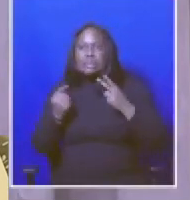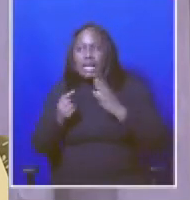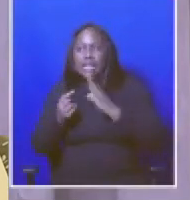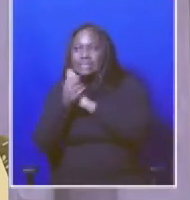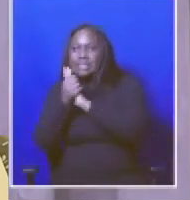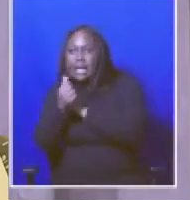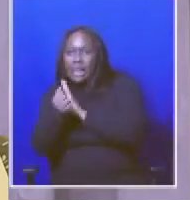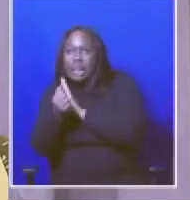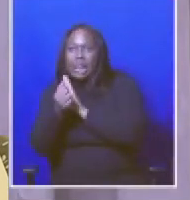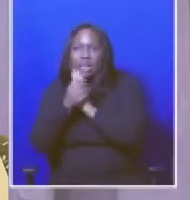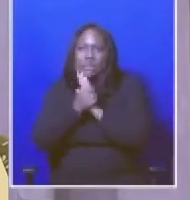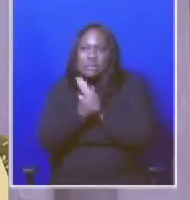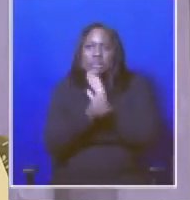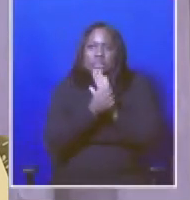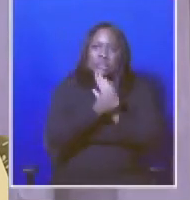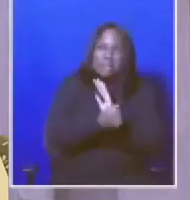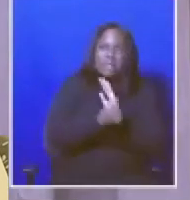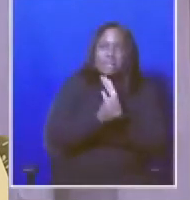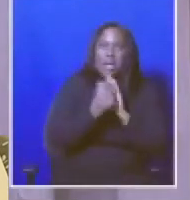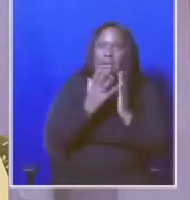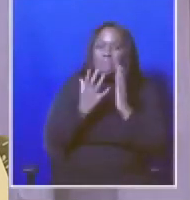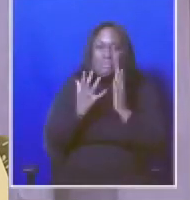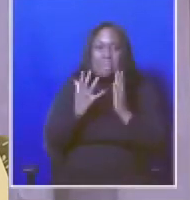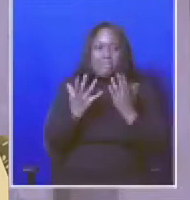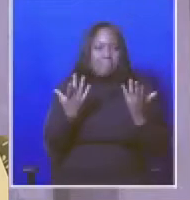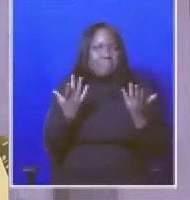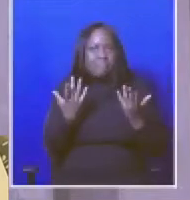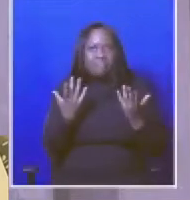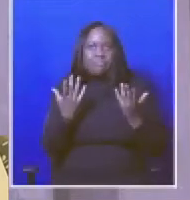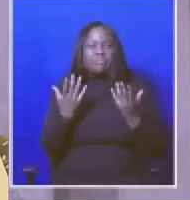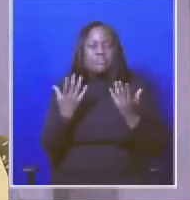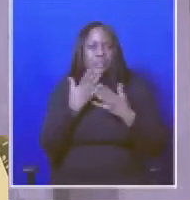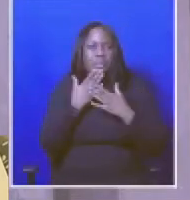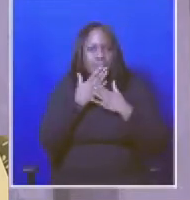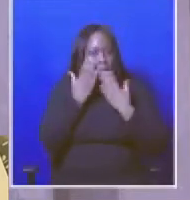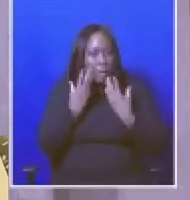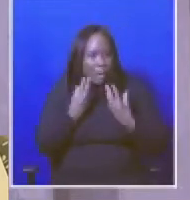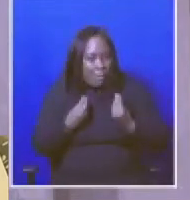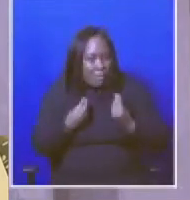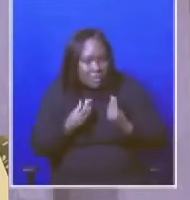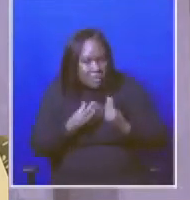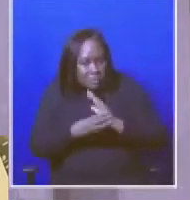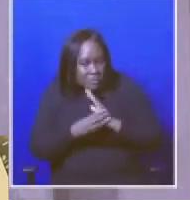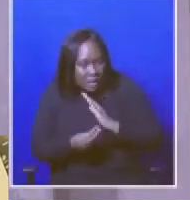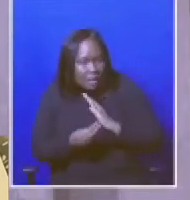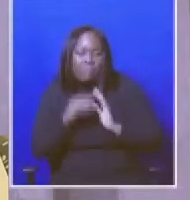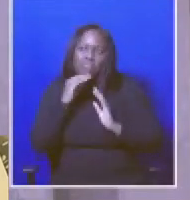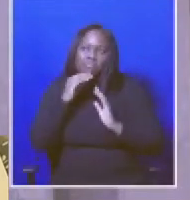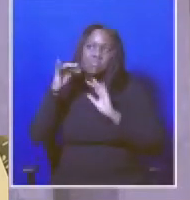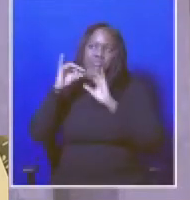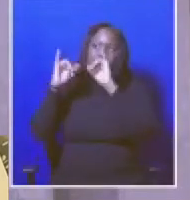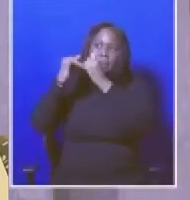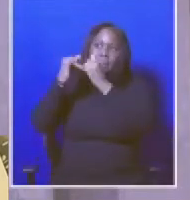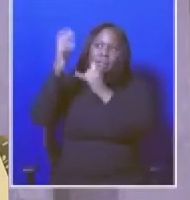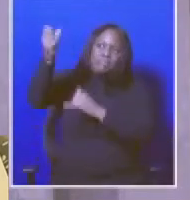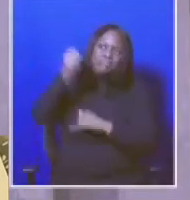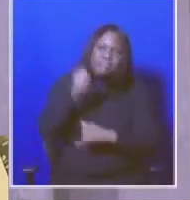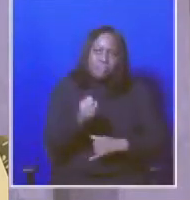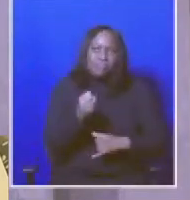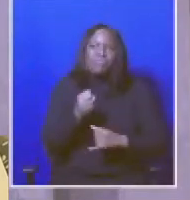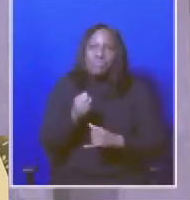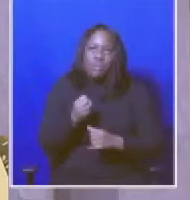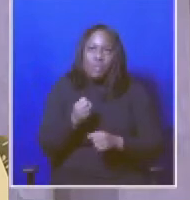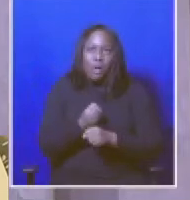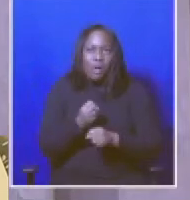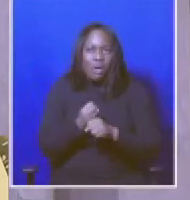skills from industry that you then go and tender to bring in a particular company. It is